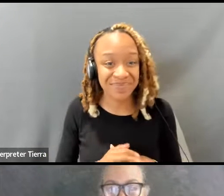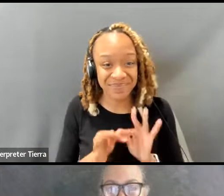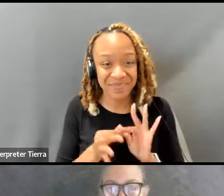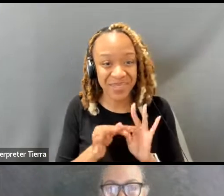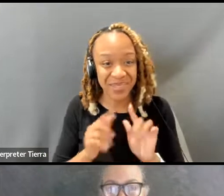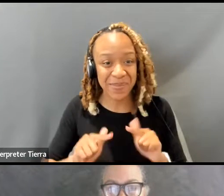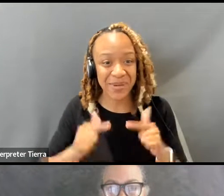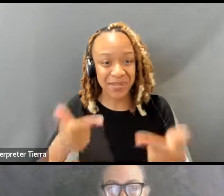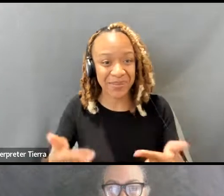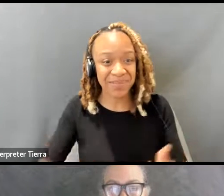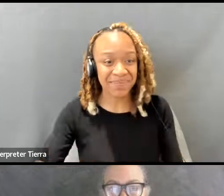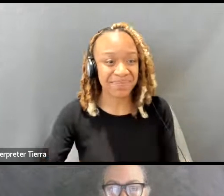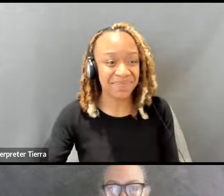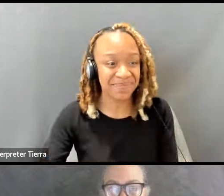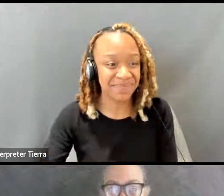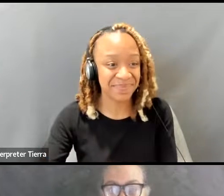them,